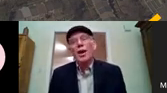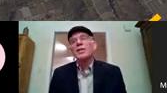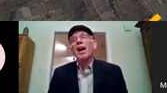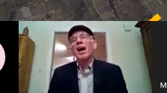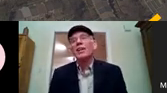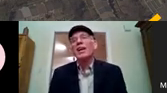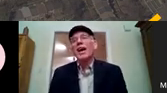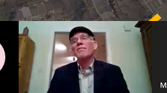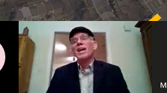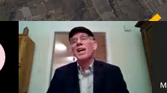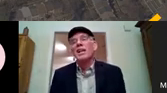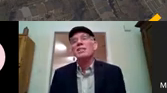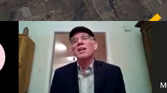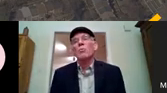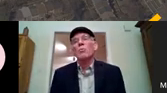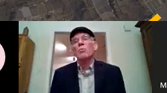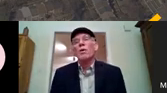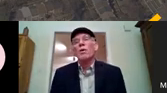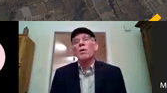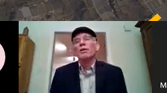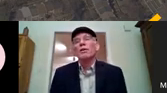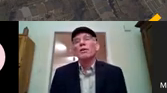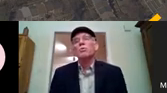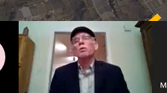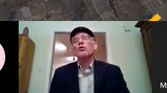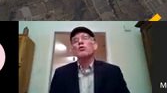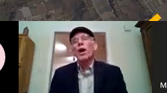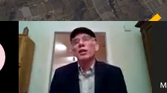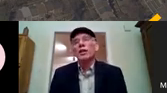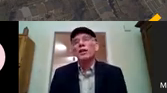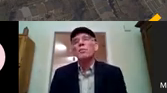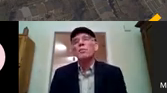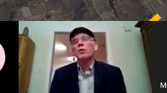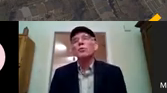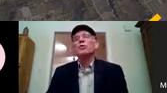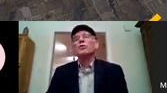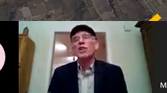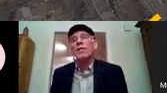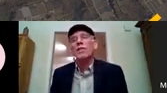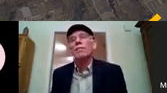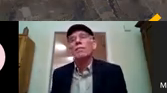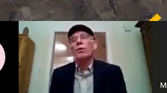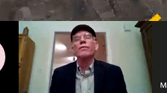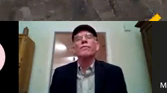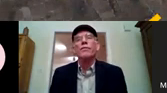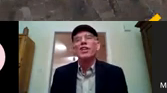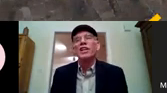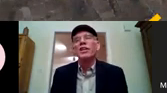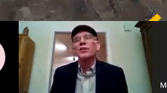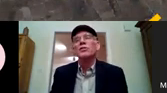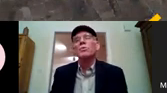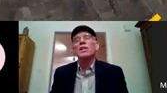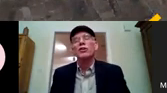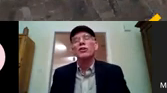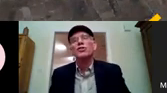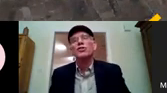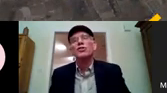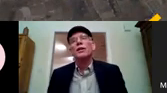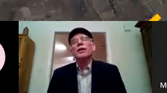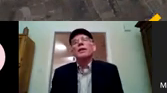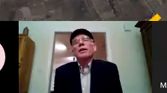Trace HOA is not going to have any say whatsoever, which would be tragic. As someone who sat on that board for 15 years